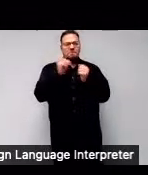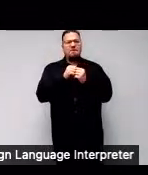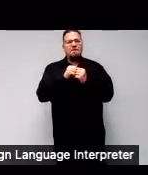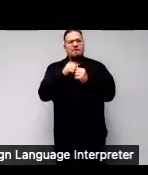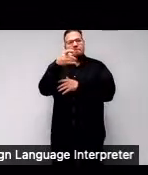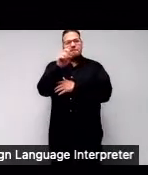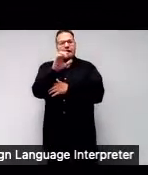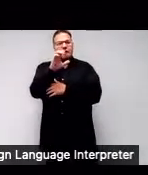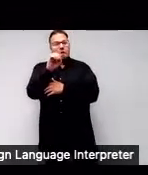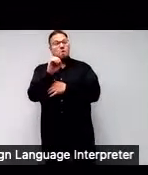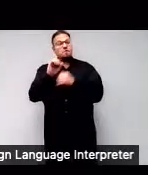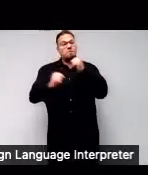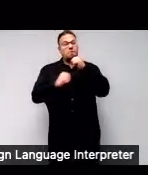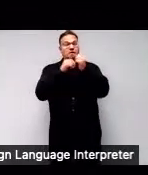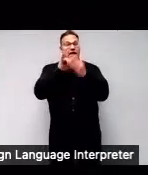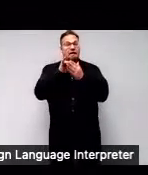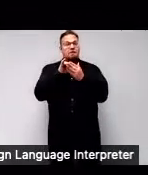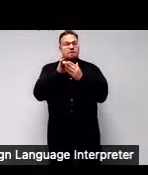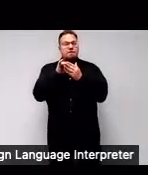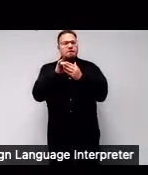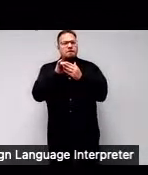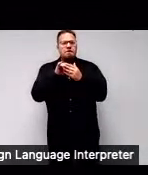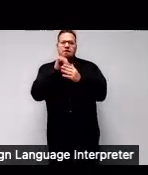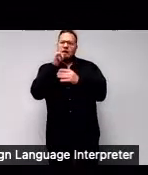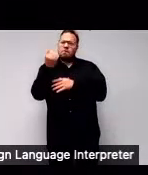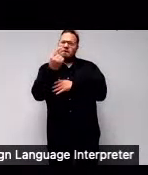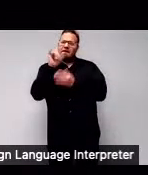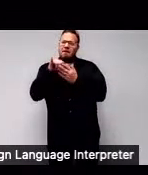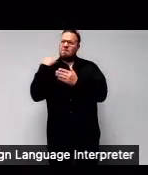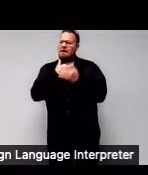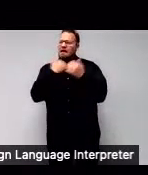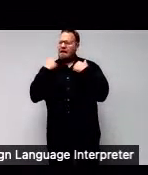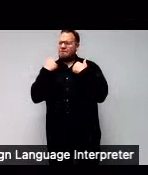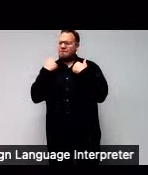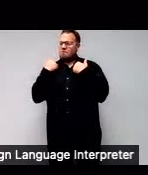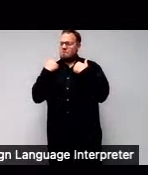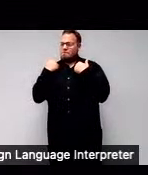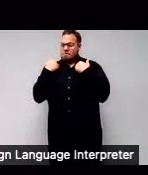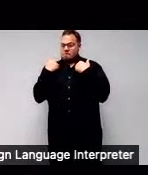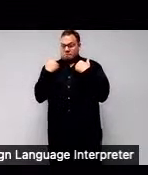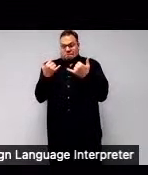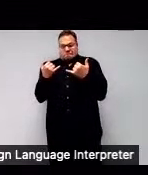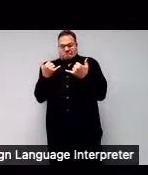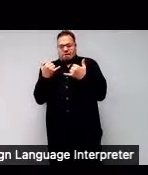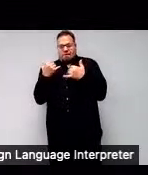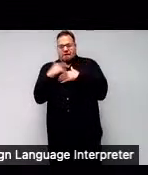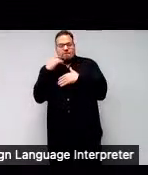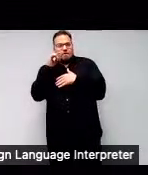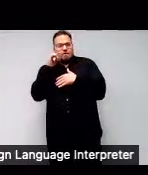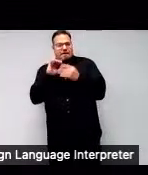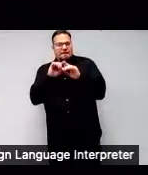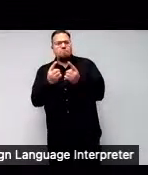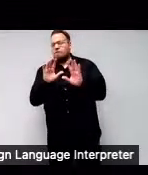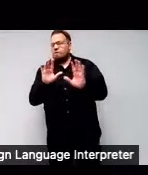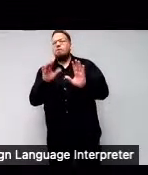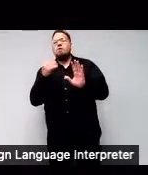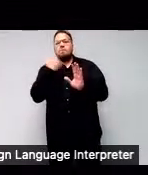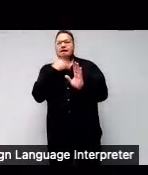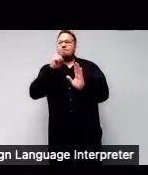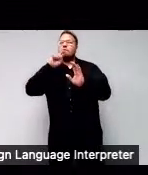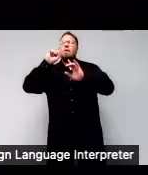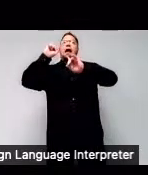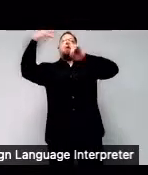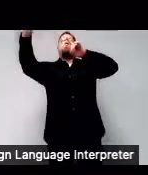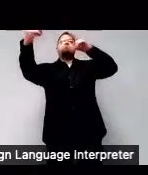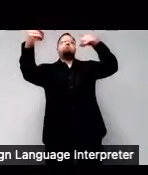able to support that, because that's not one that we have readily available in the district. So that's one where we really have to go out to our community and